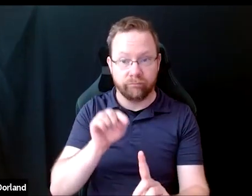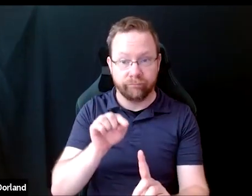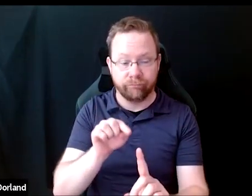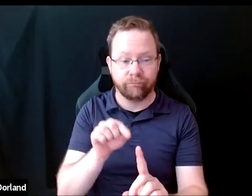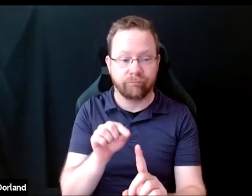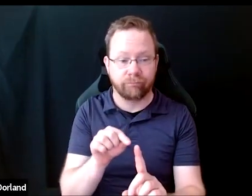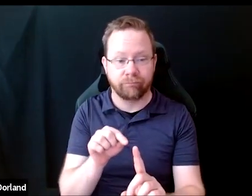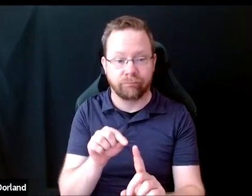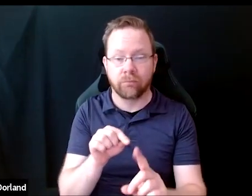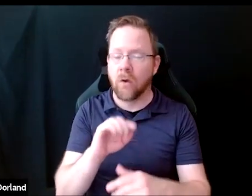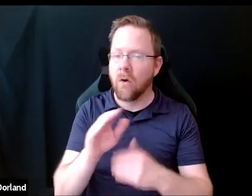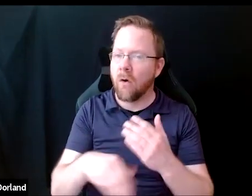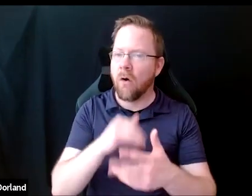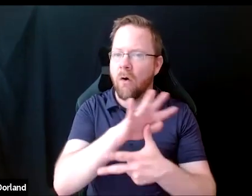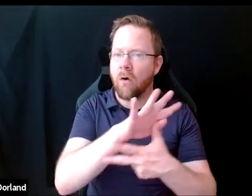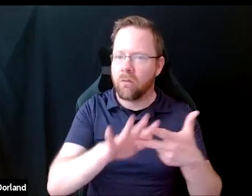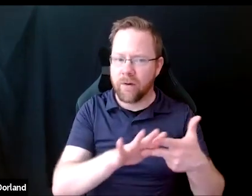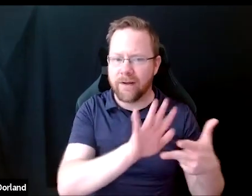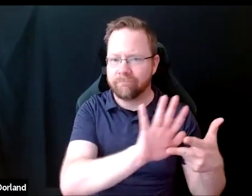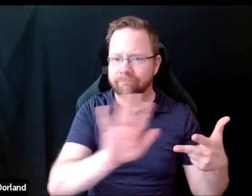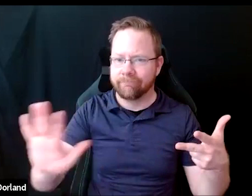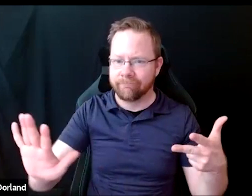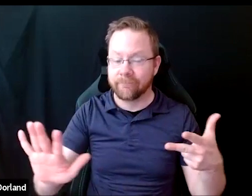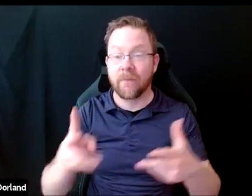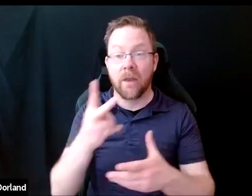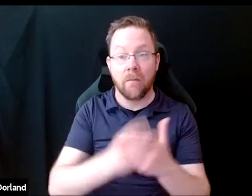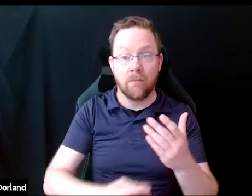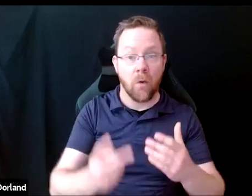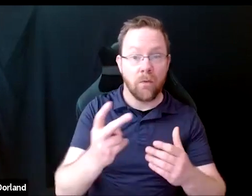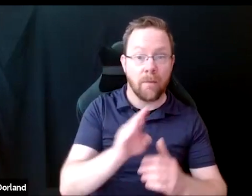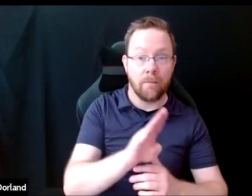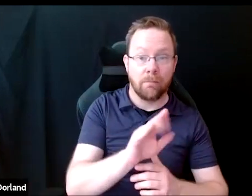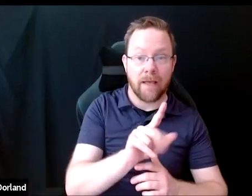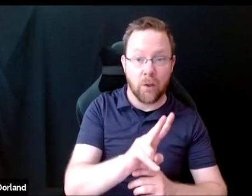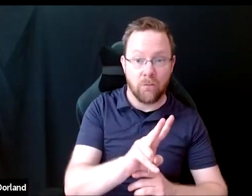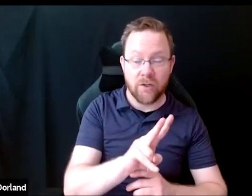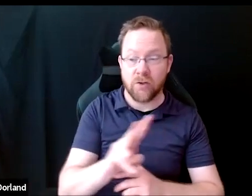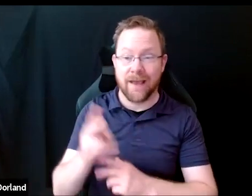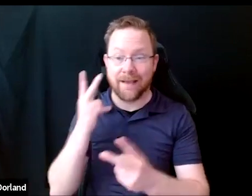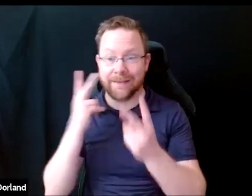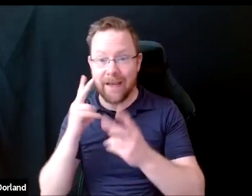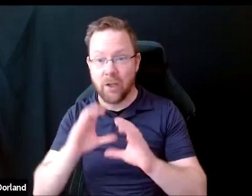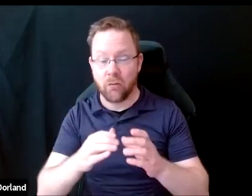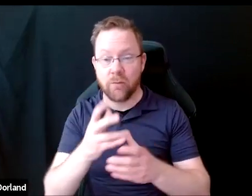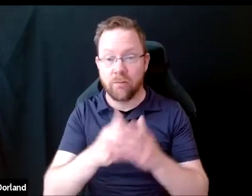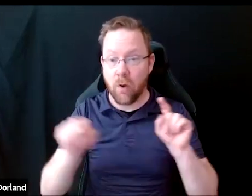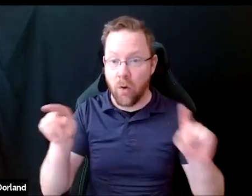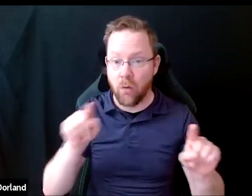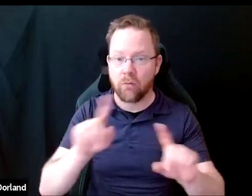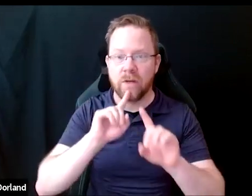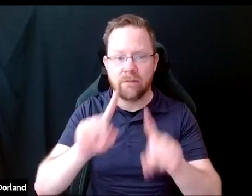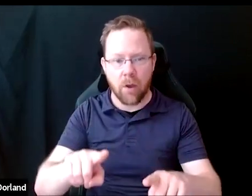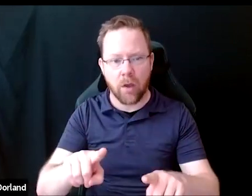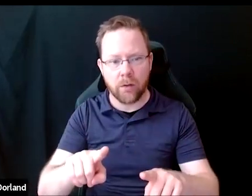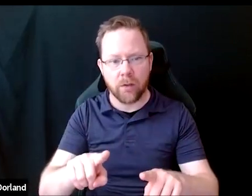participants across all 3 sonifications and in both the blind, low vision, and sighted groups mostly responded